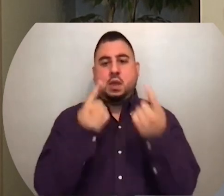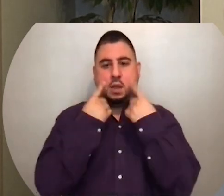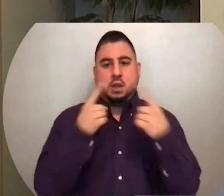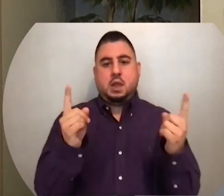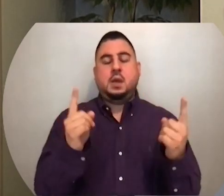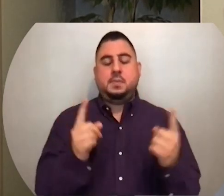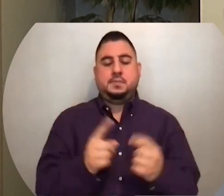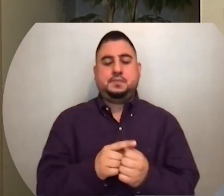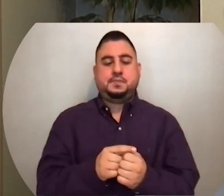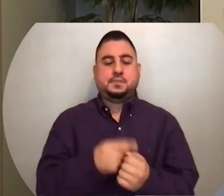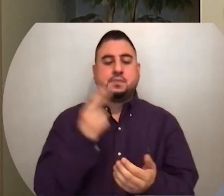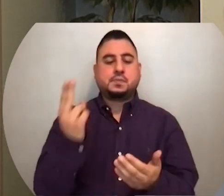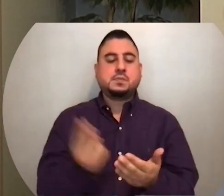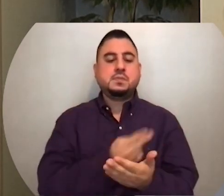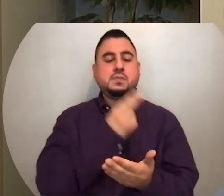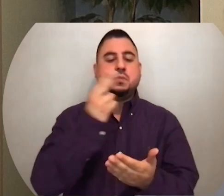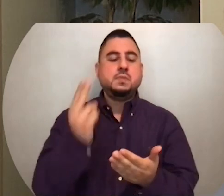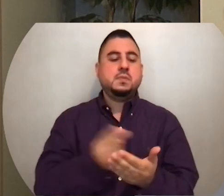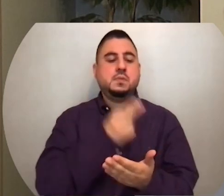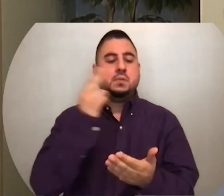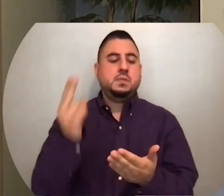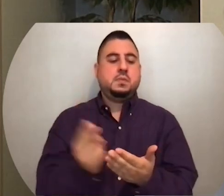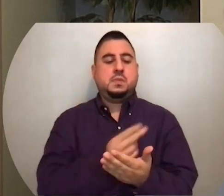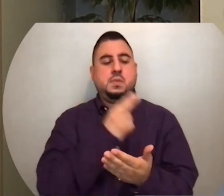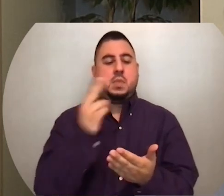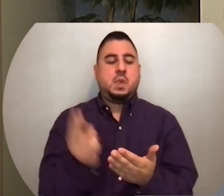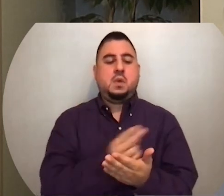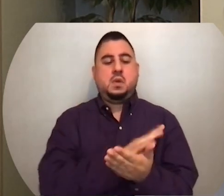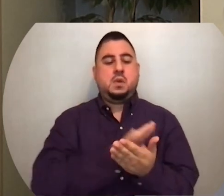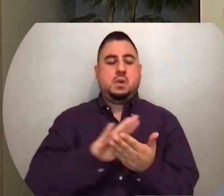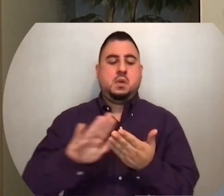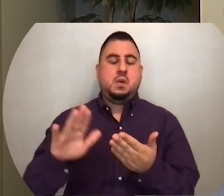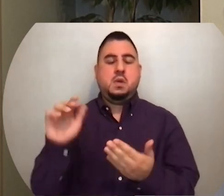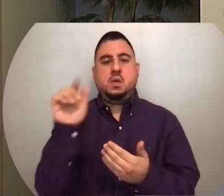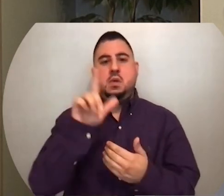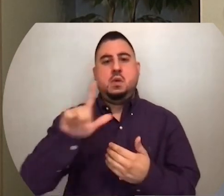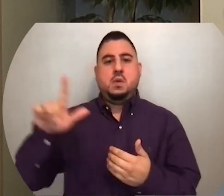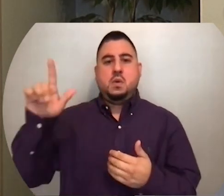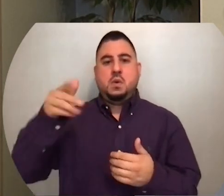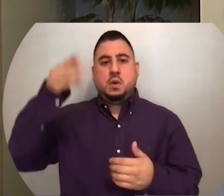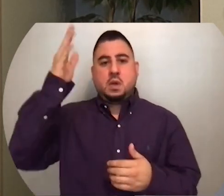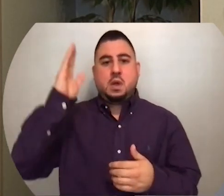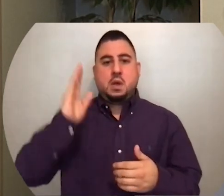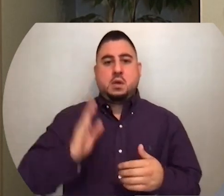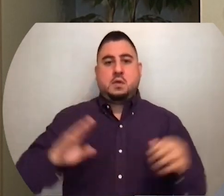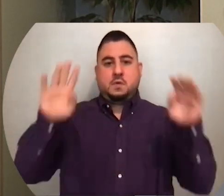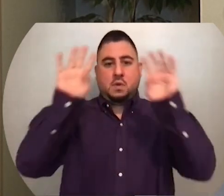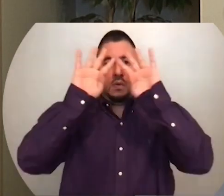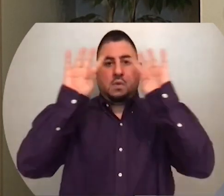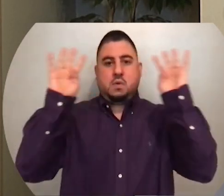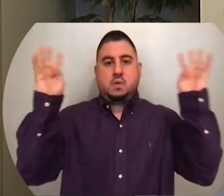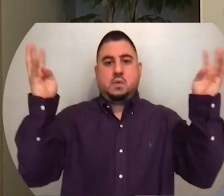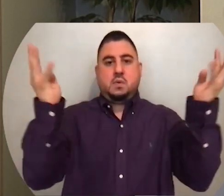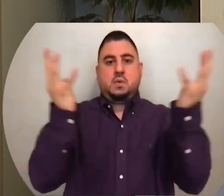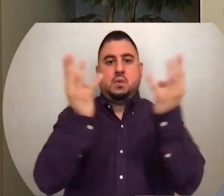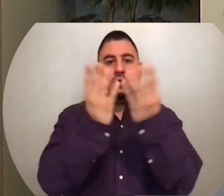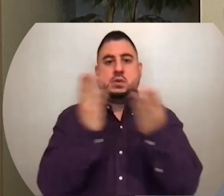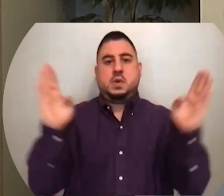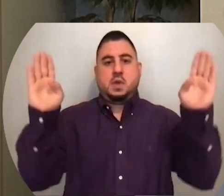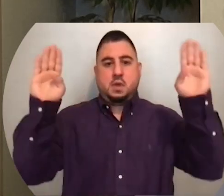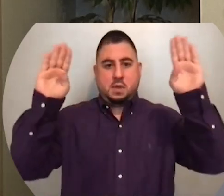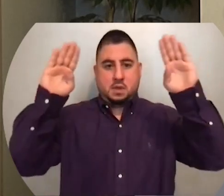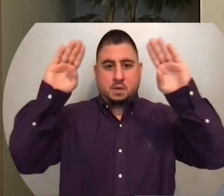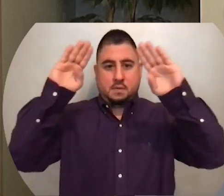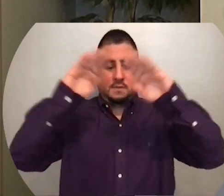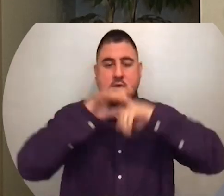acclaim. Holy, holy, holy, Lord God of